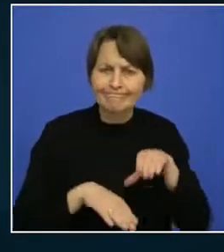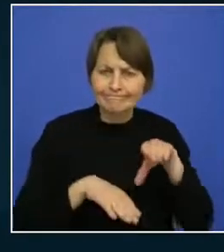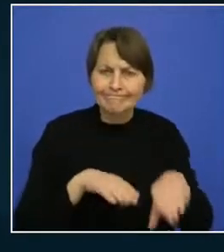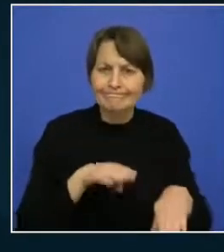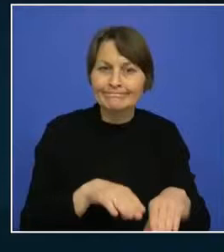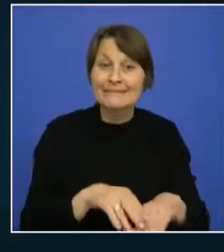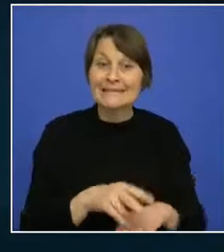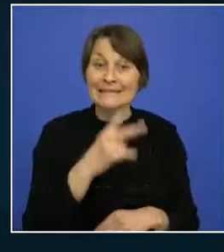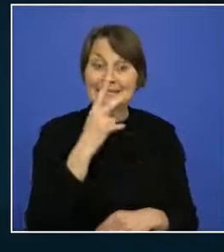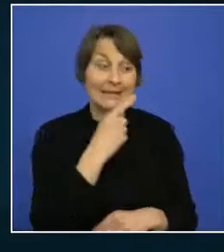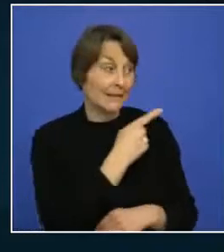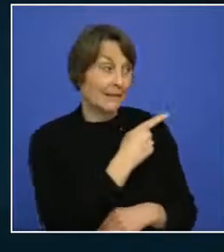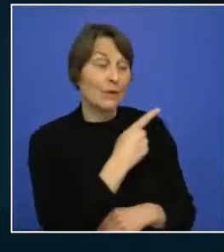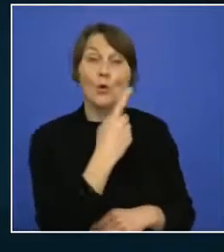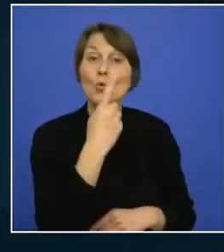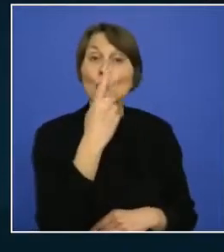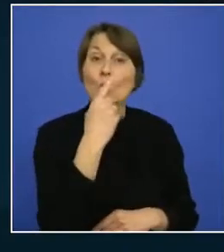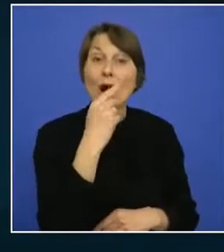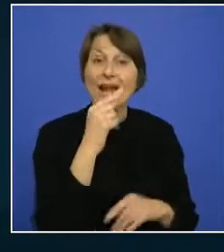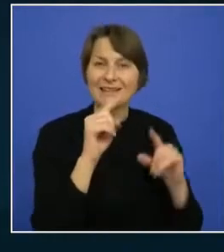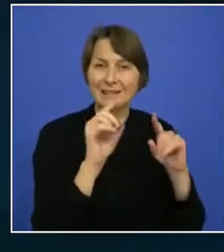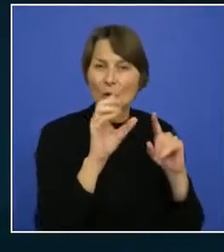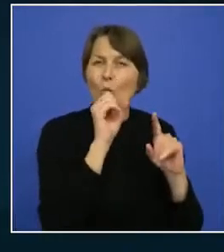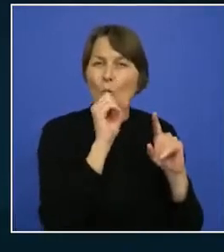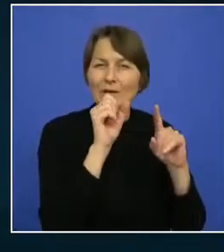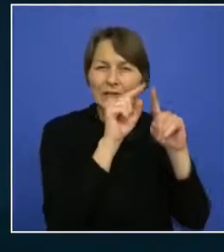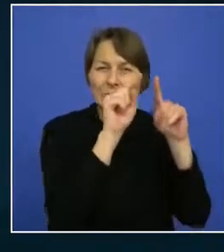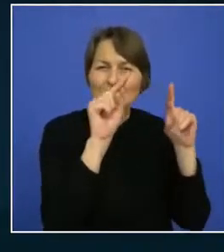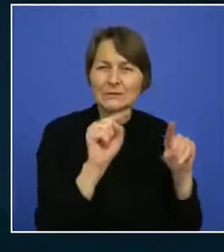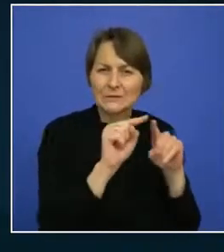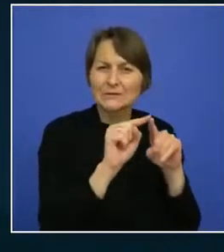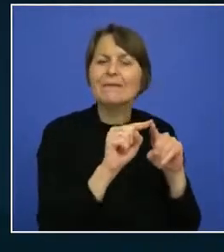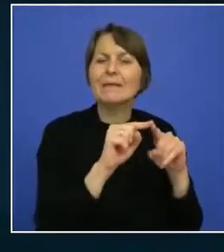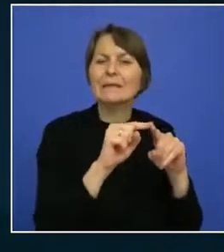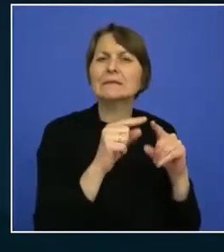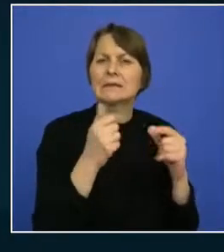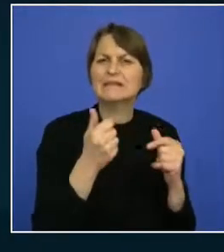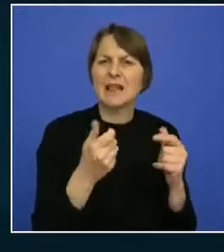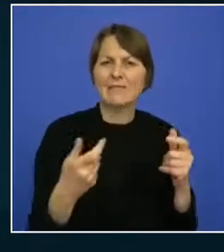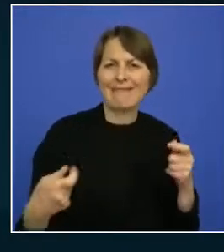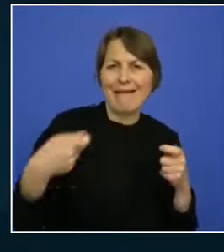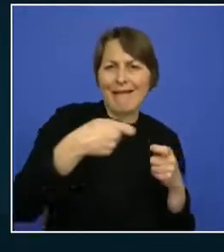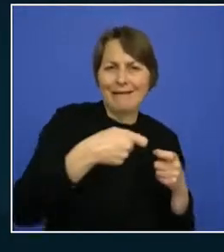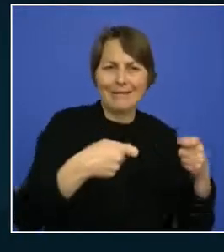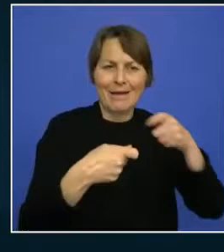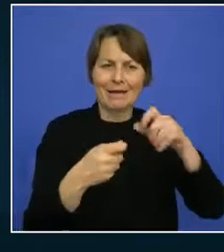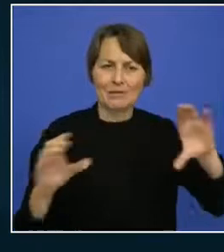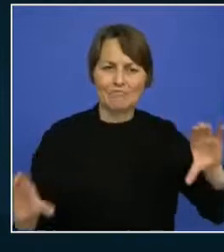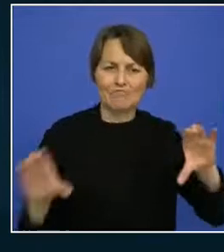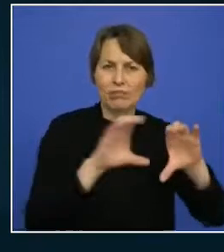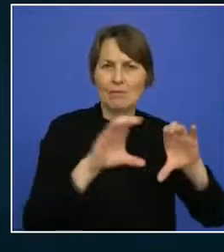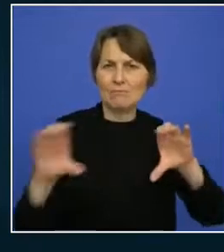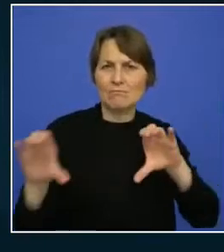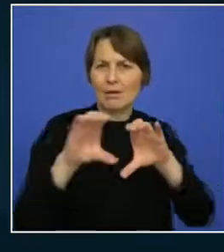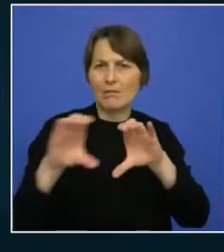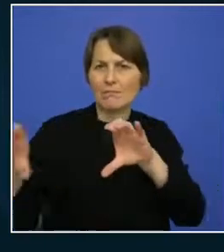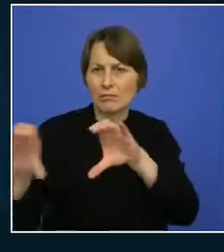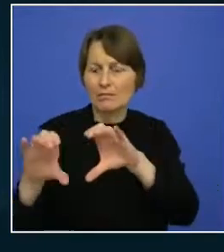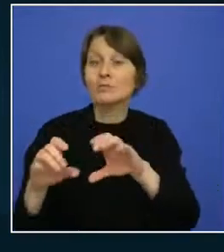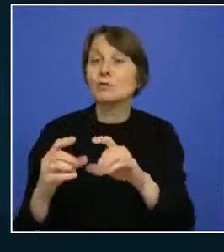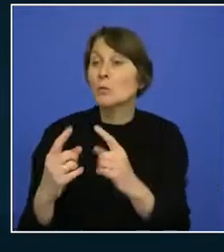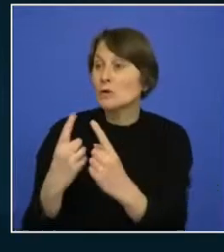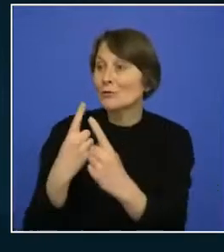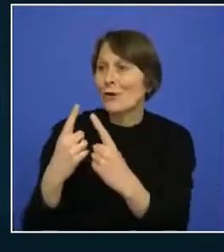are those that can be added on. And we use this as an example as we talk to our scientific developer